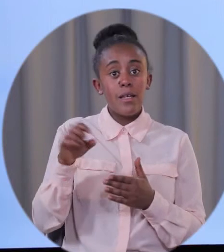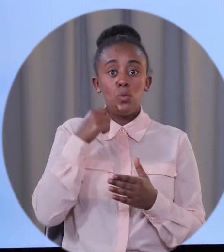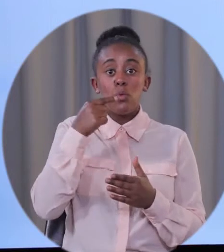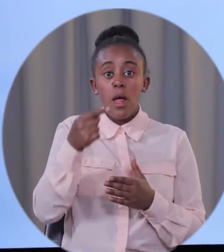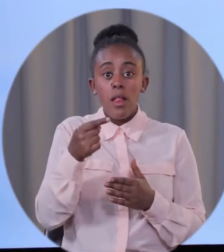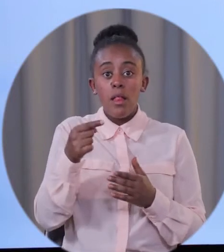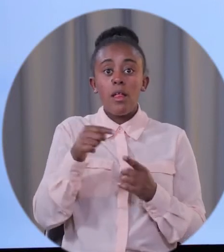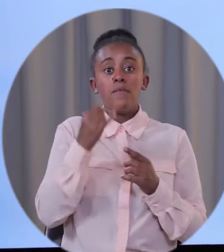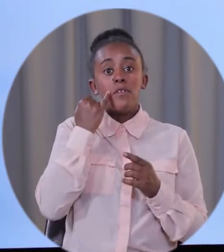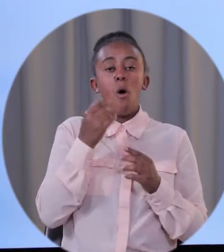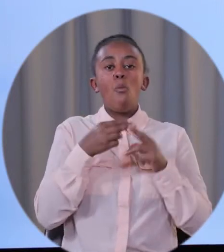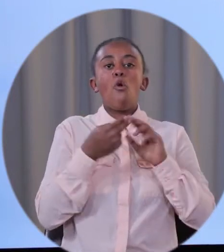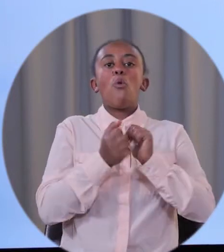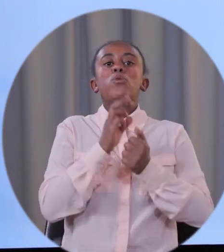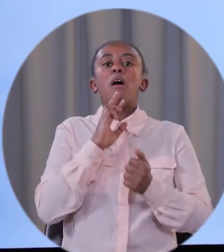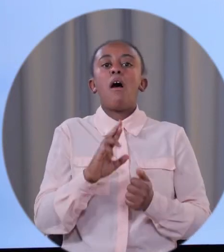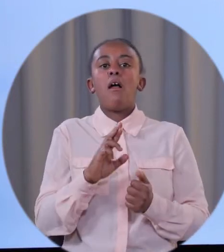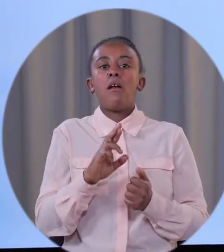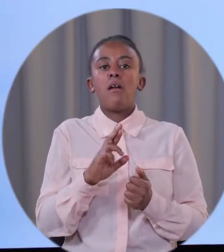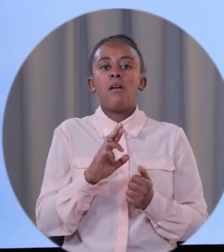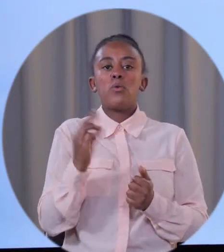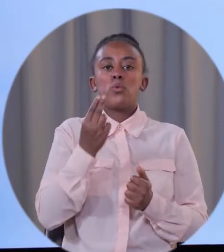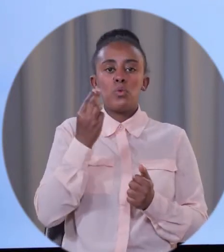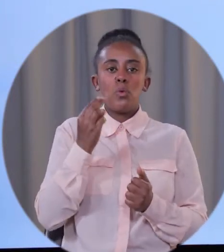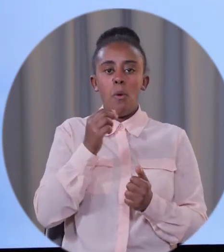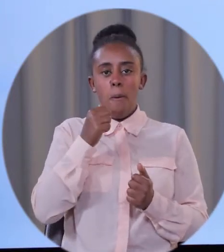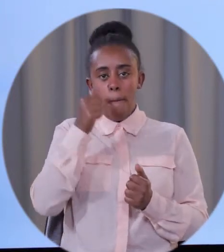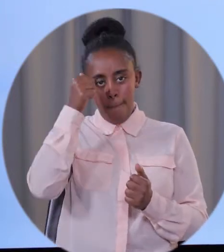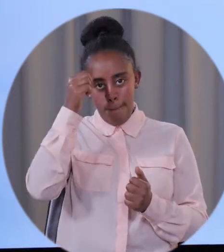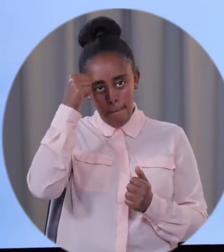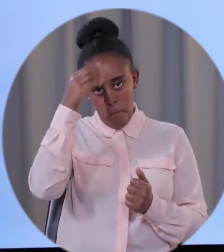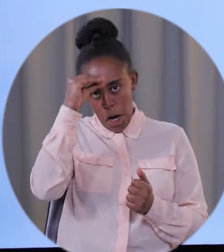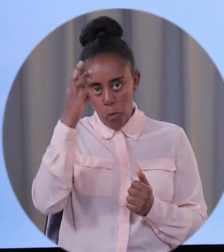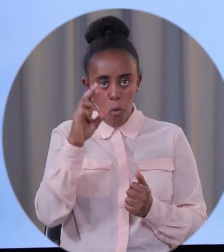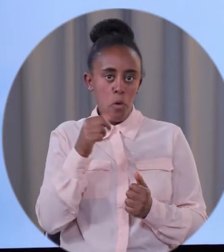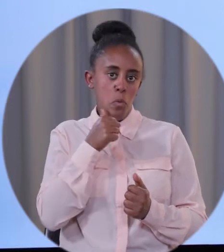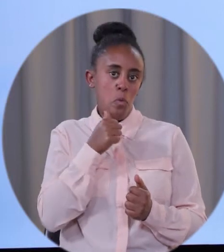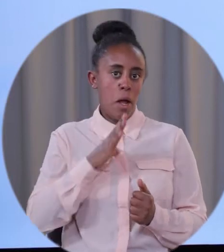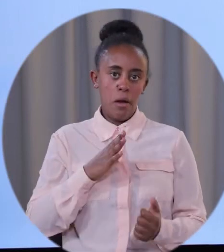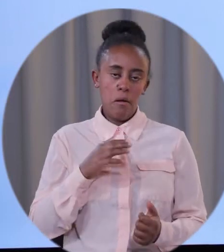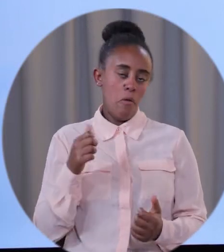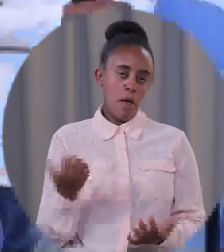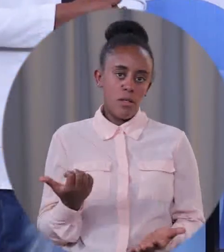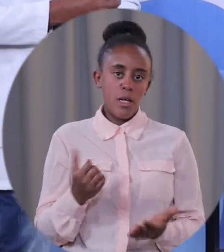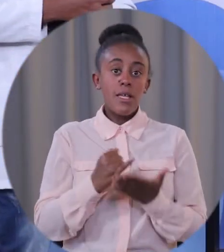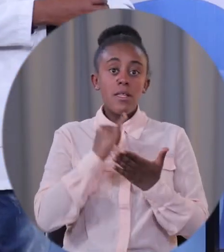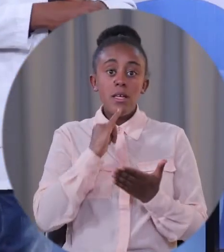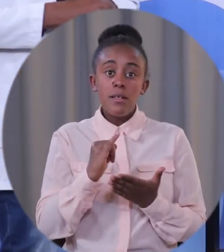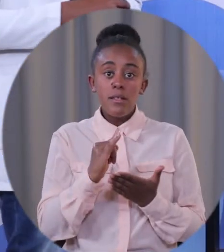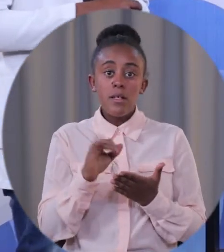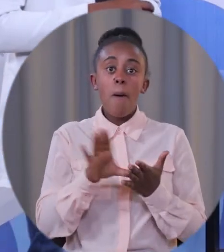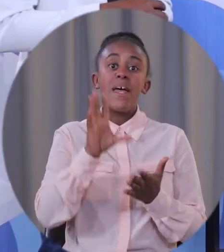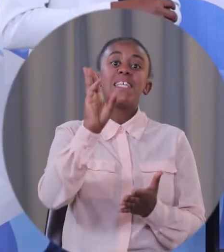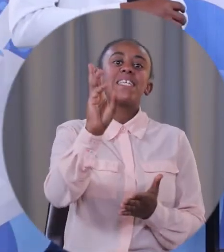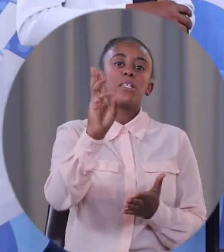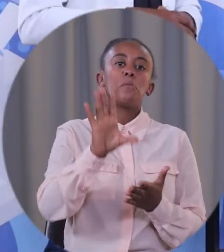tell if the pronouns are used for men, women, or either. And it is page 6